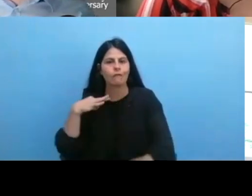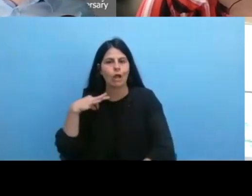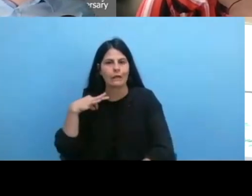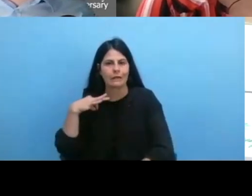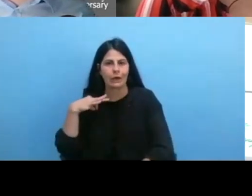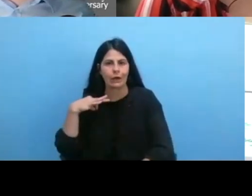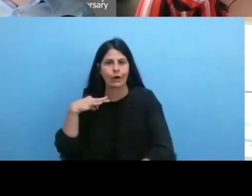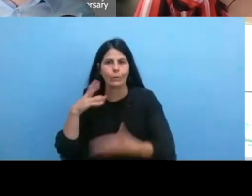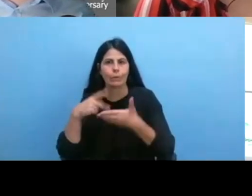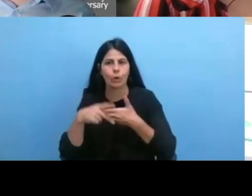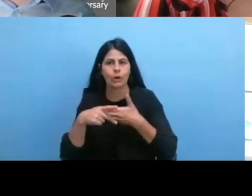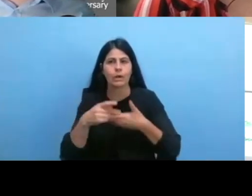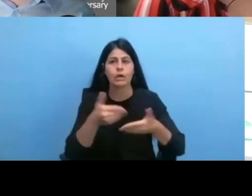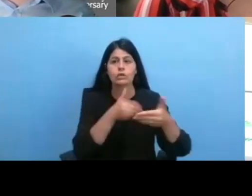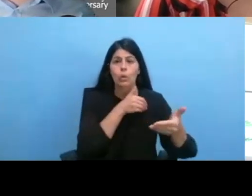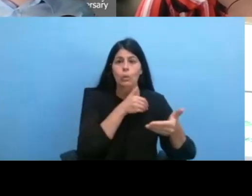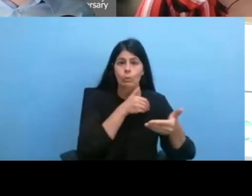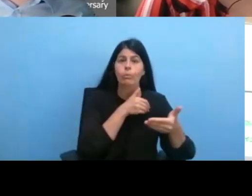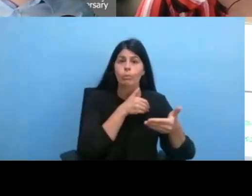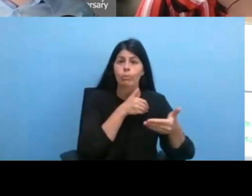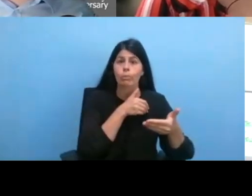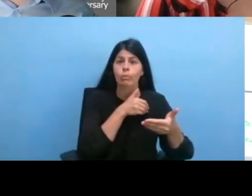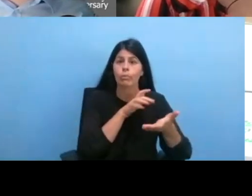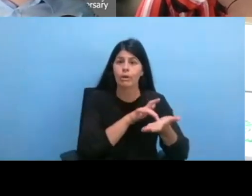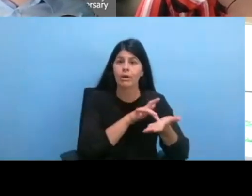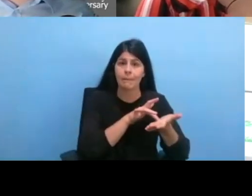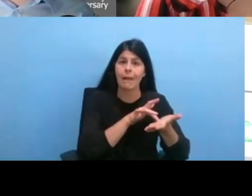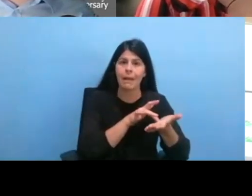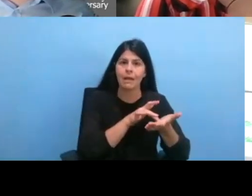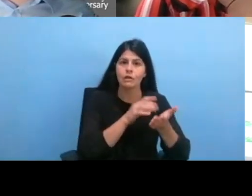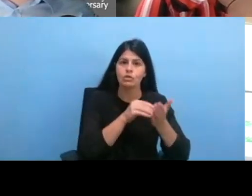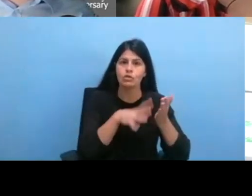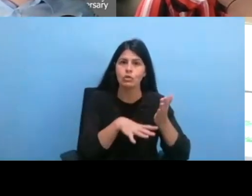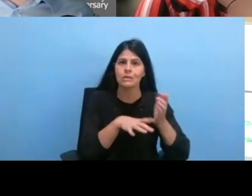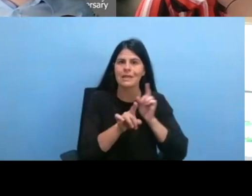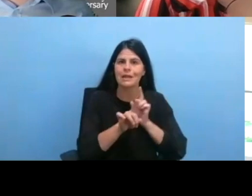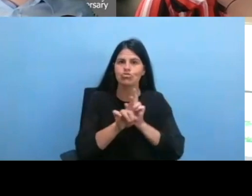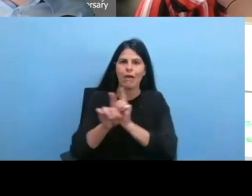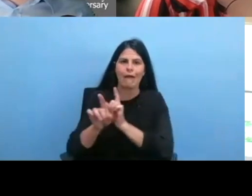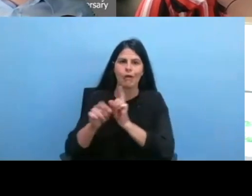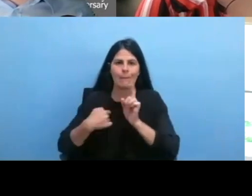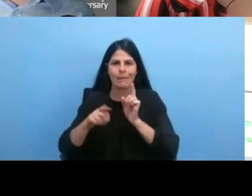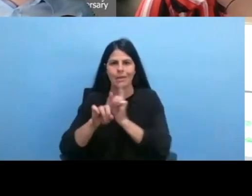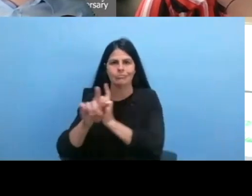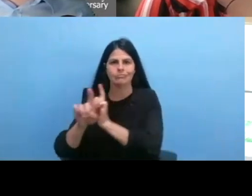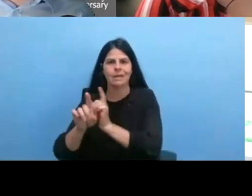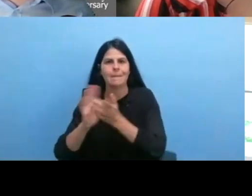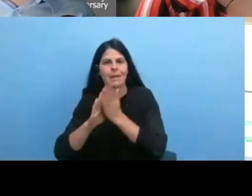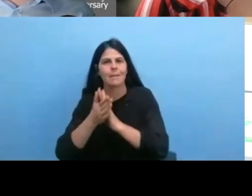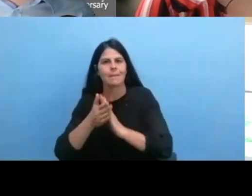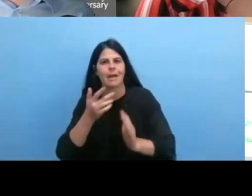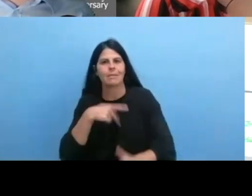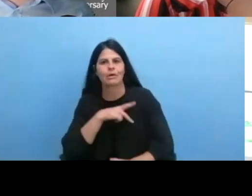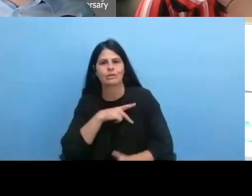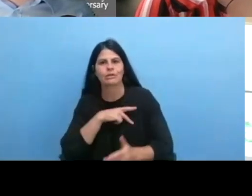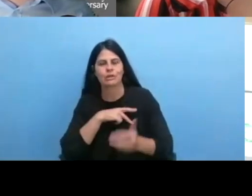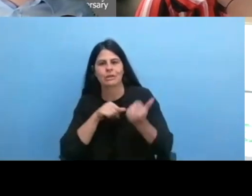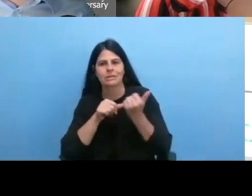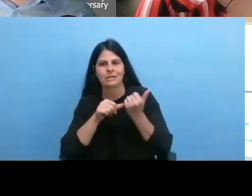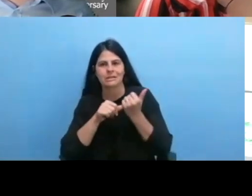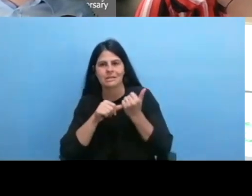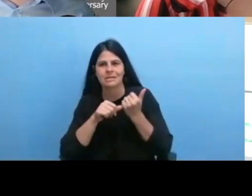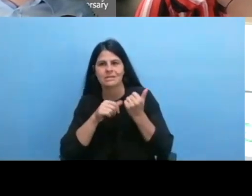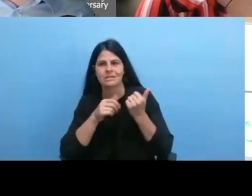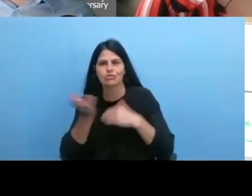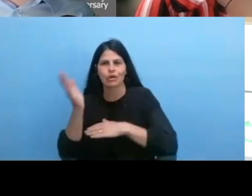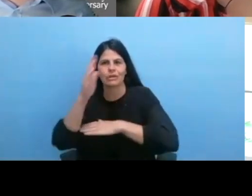pre-med students shadow me and act as my personal assistants throughout the day. And so I don't have to ask for